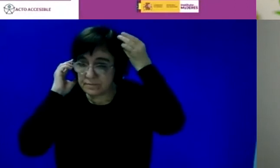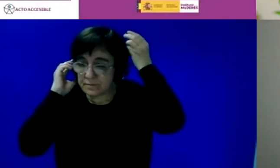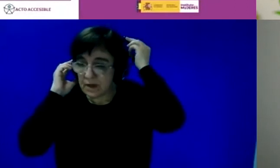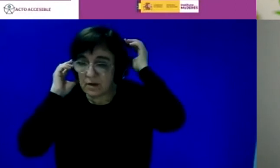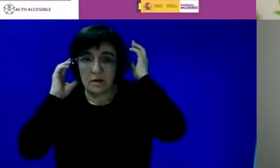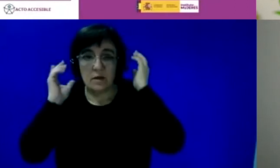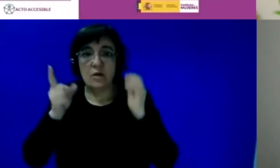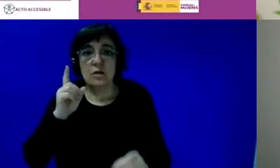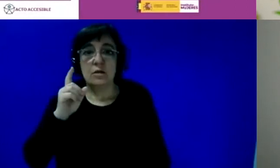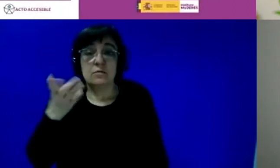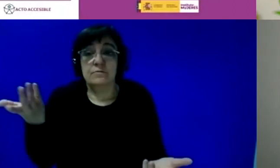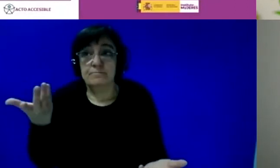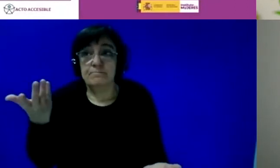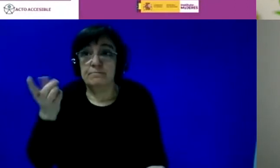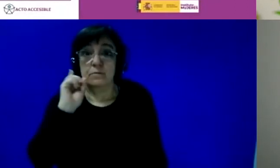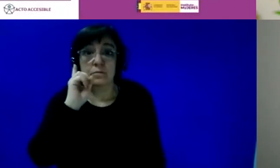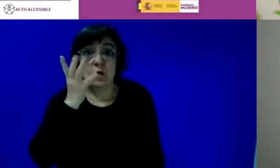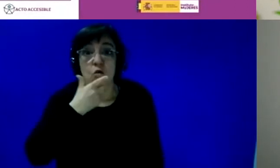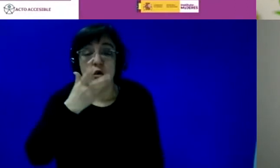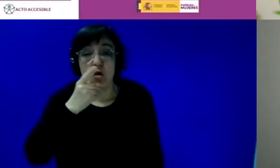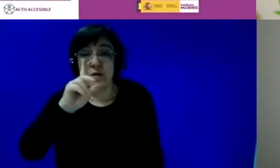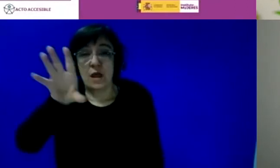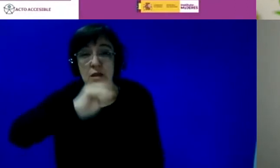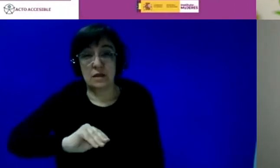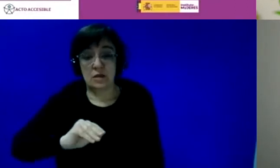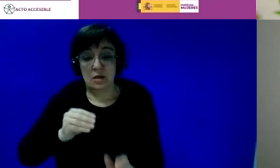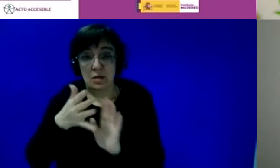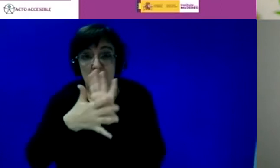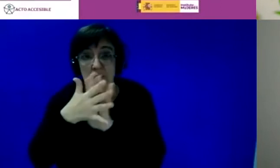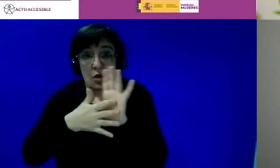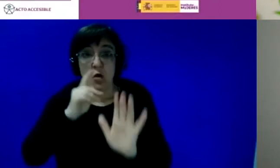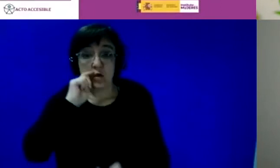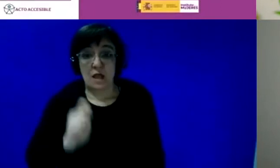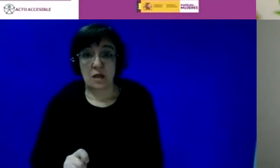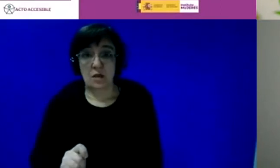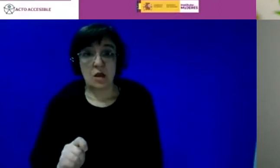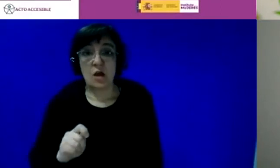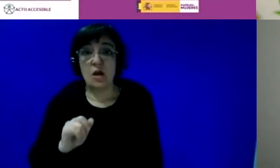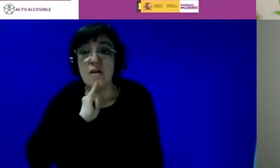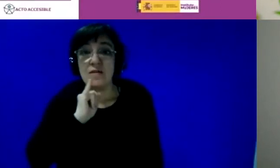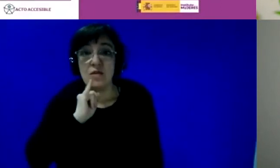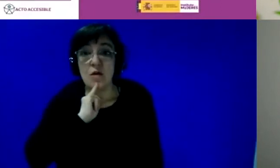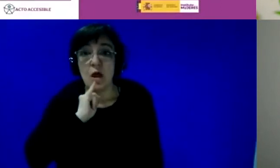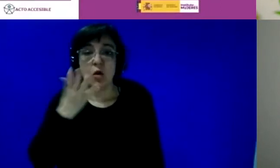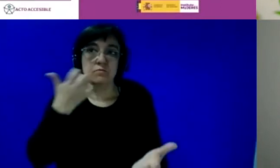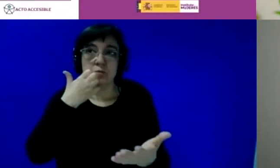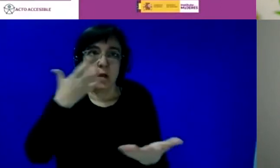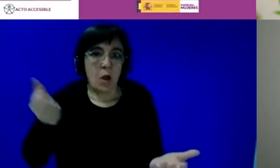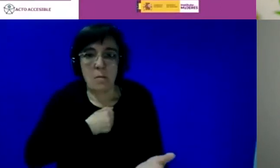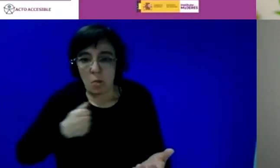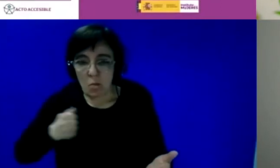only Ukrainian sign language and no other language such as Polish, Slovak, Czech